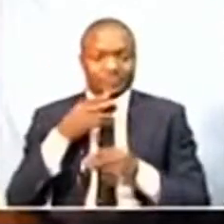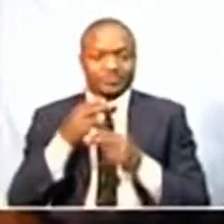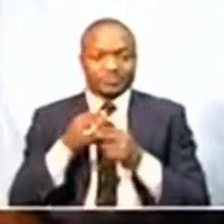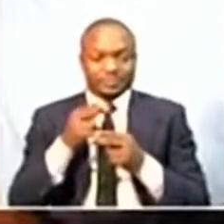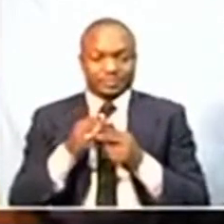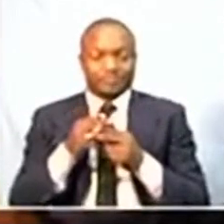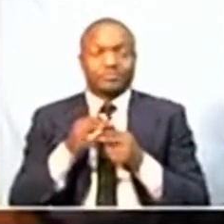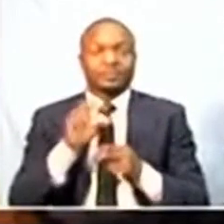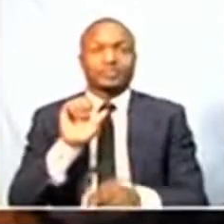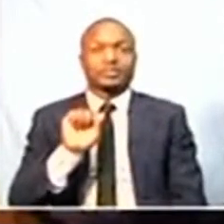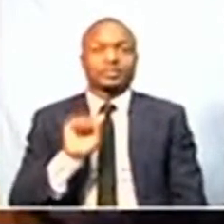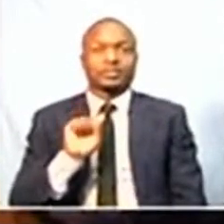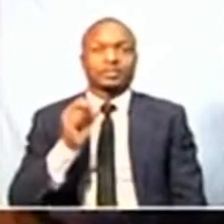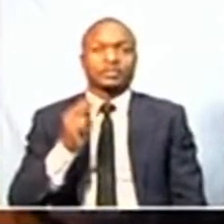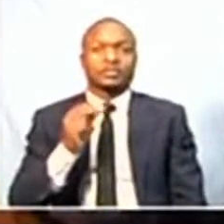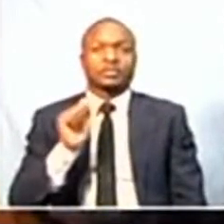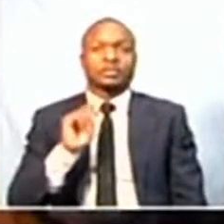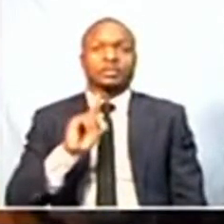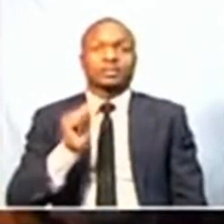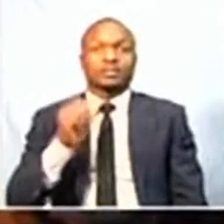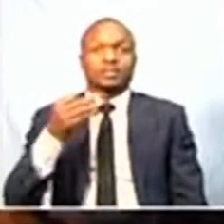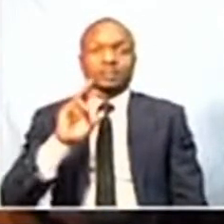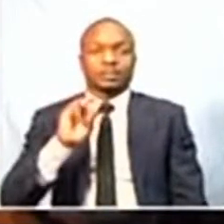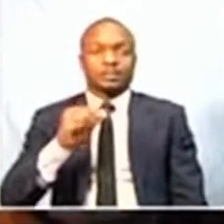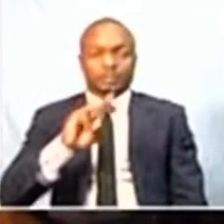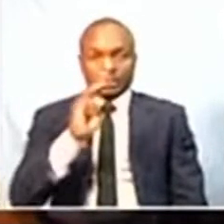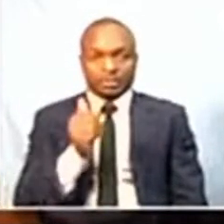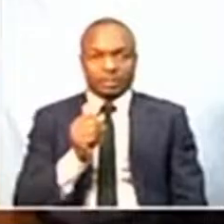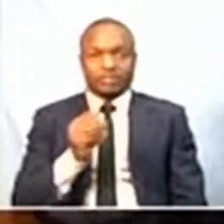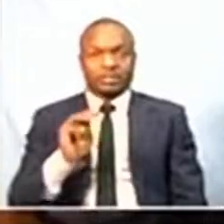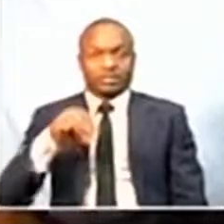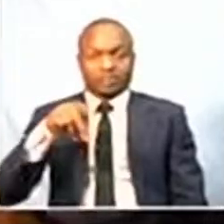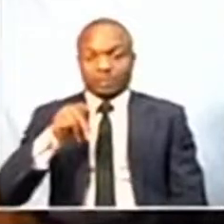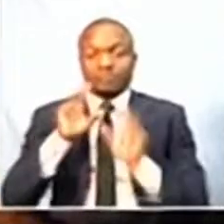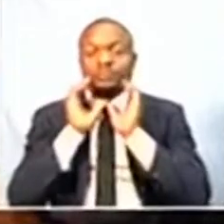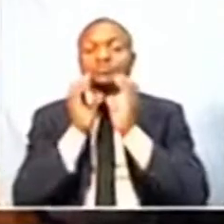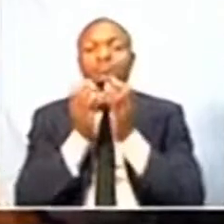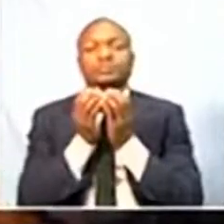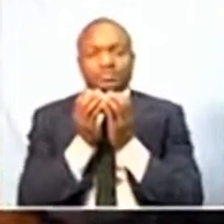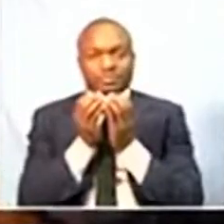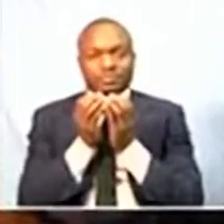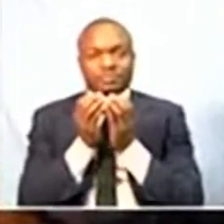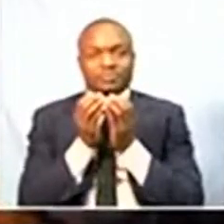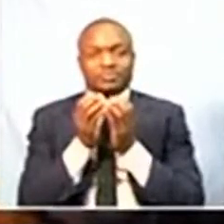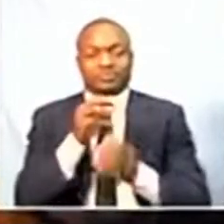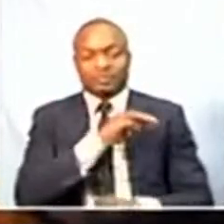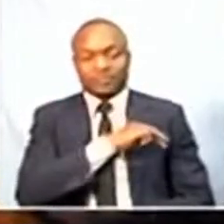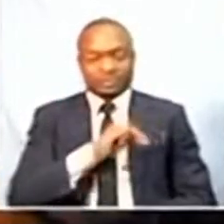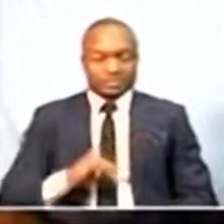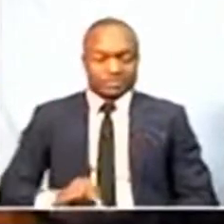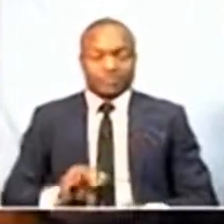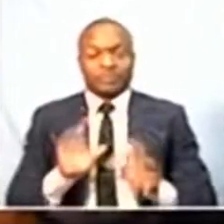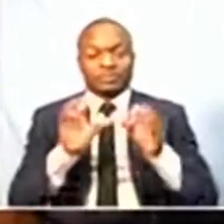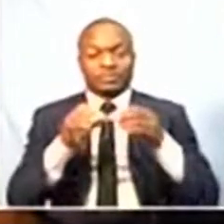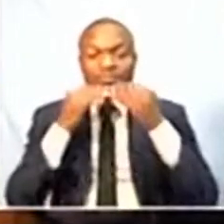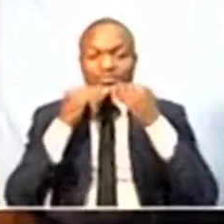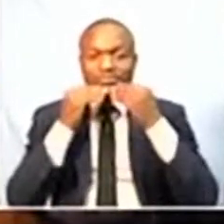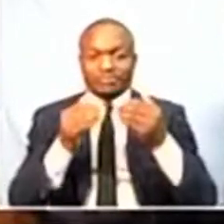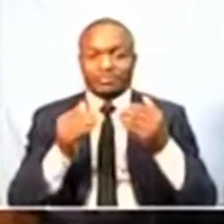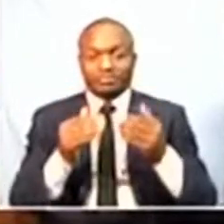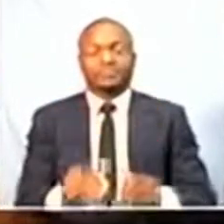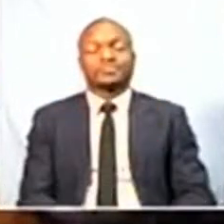Christopher Shakafuswa. I represent the good people of Mandevu. I'm a member of the committee. Thank you so